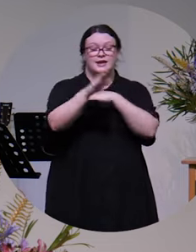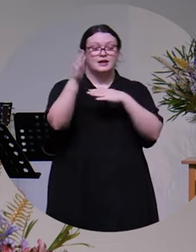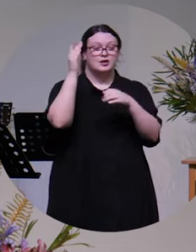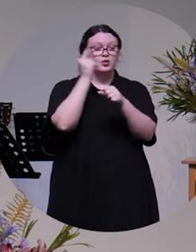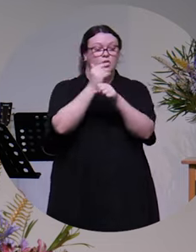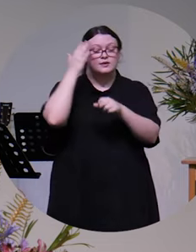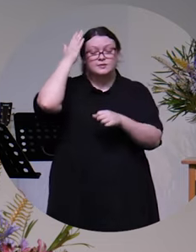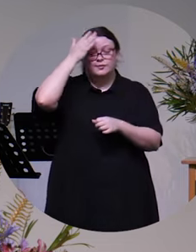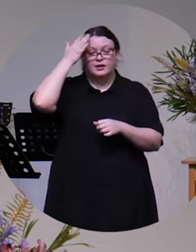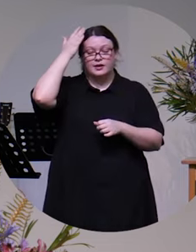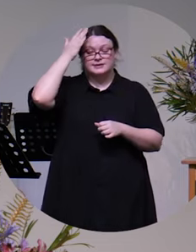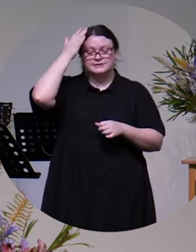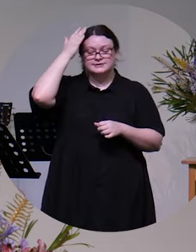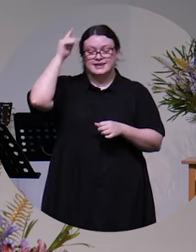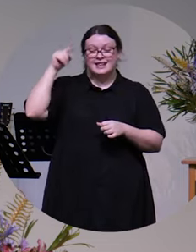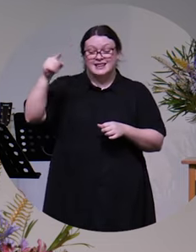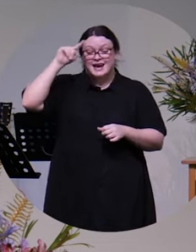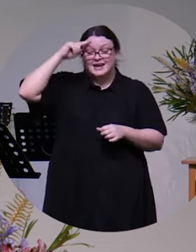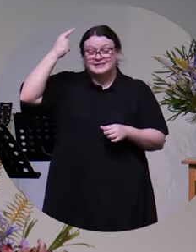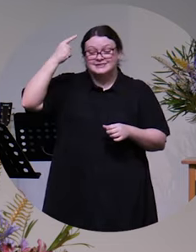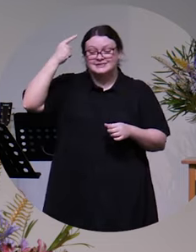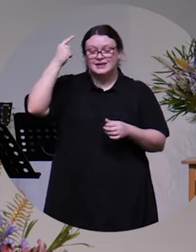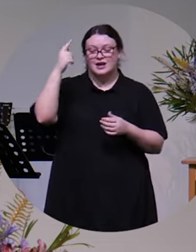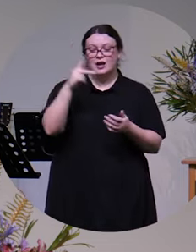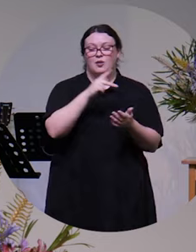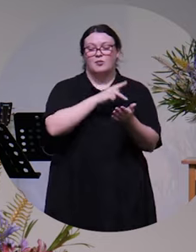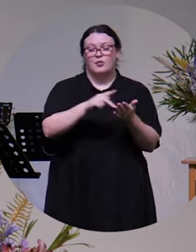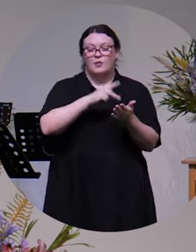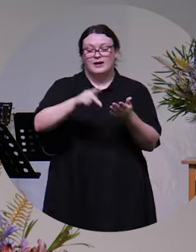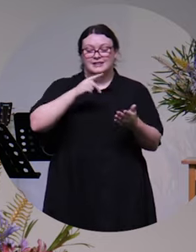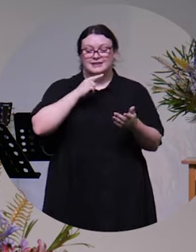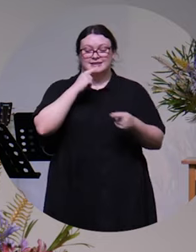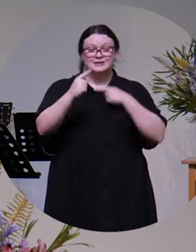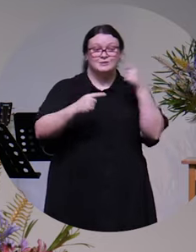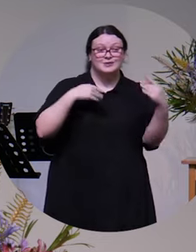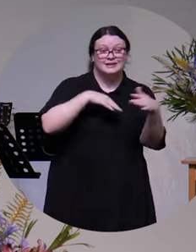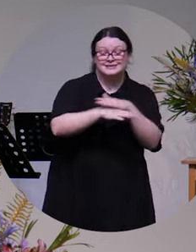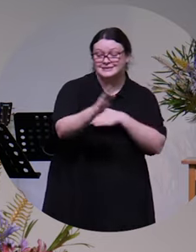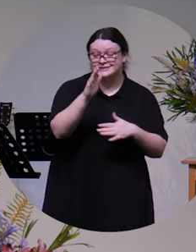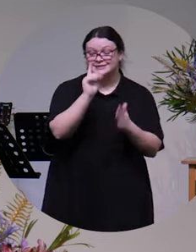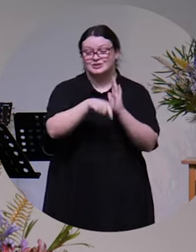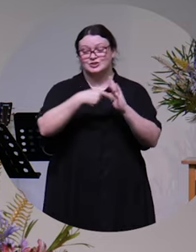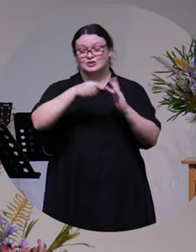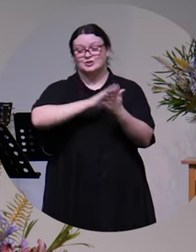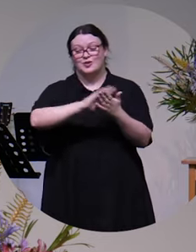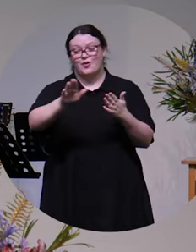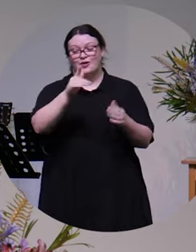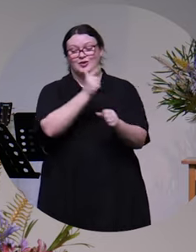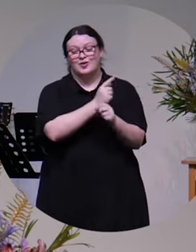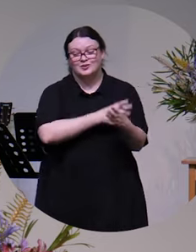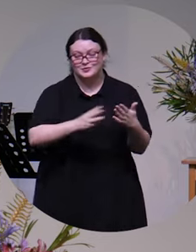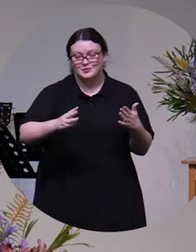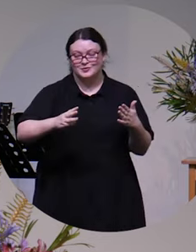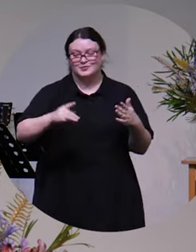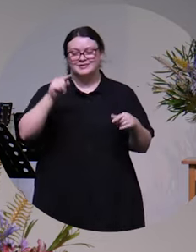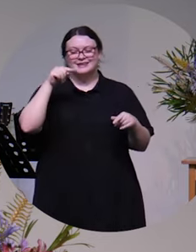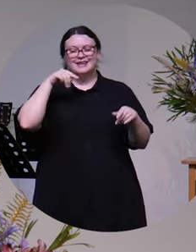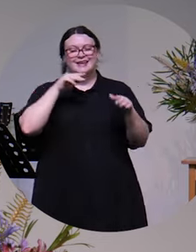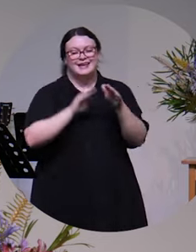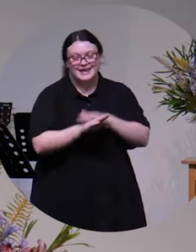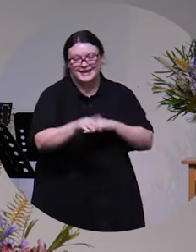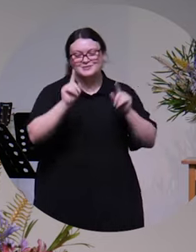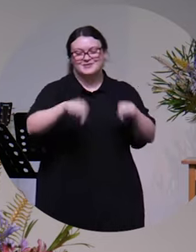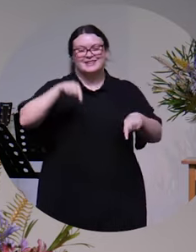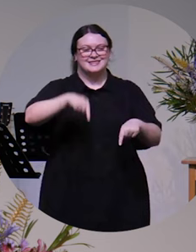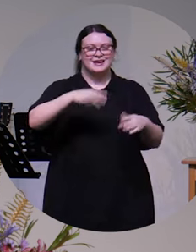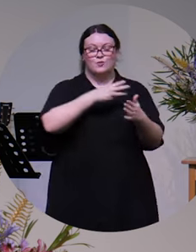has come into being in him was life, and the life was the light of all people. The light shines in the darkness, and the darkness cannot